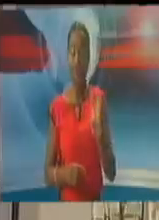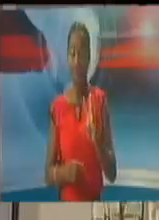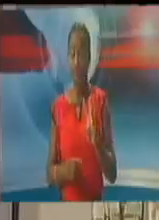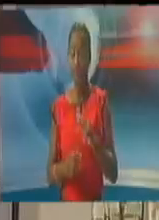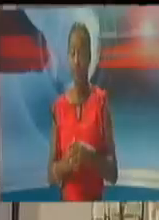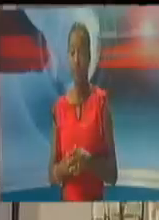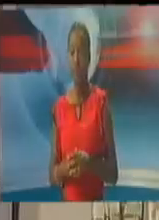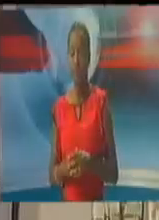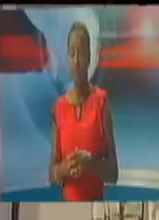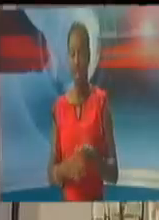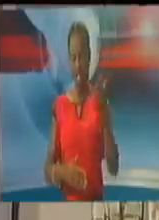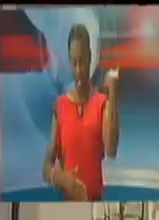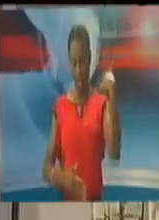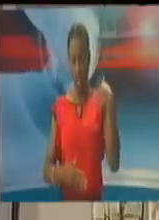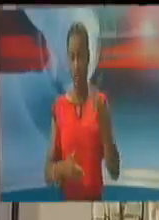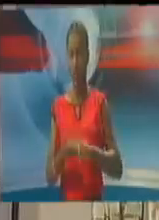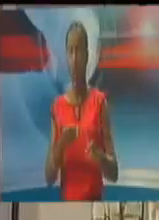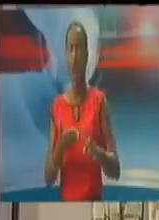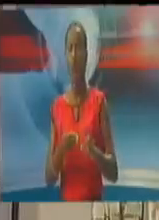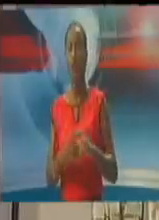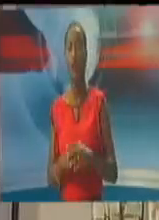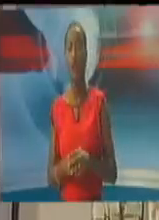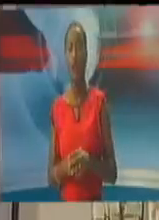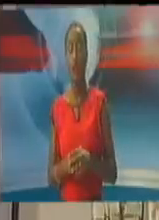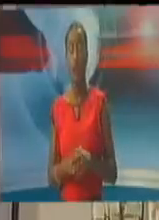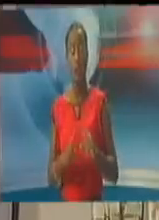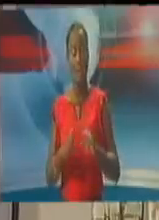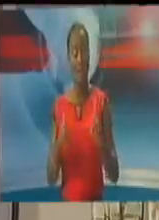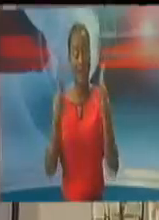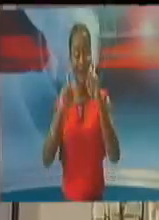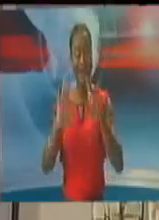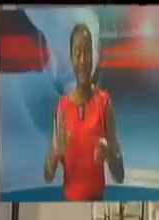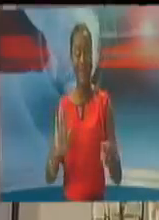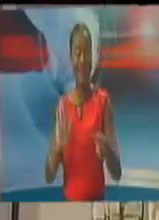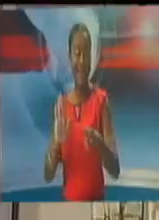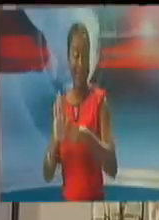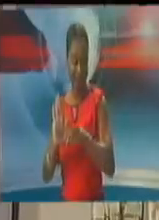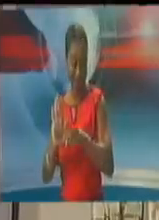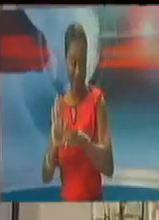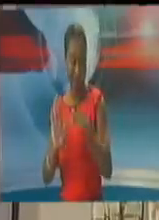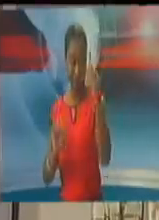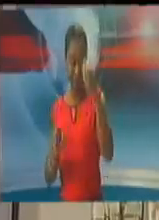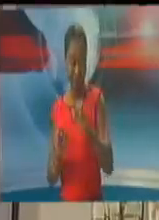Sorry, this is last week. Although she tested negative for the virus.